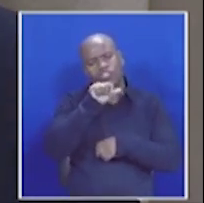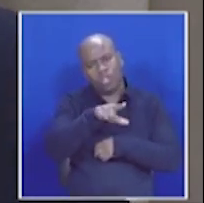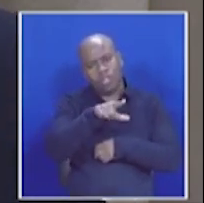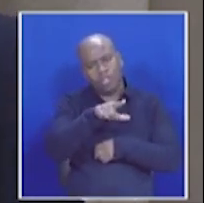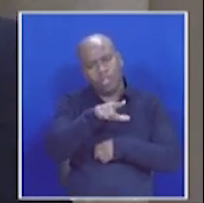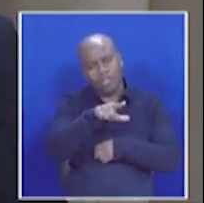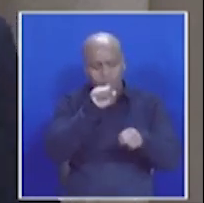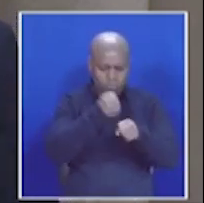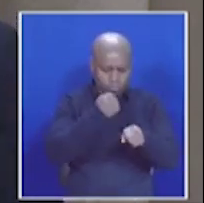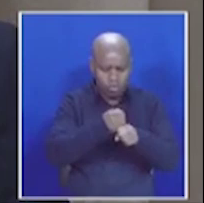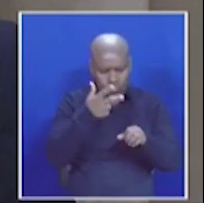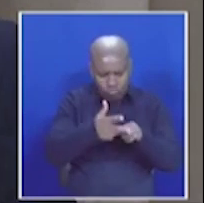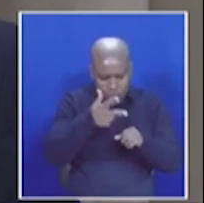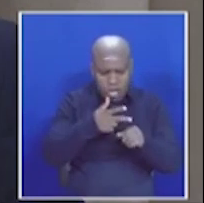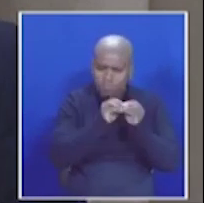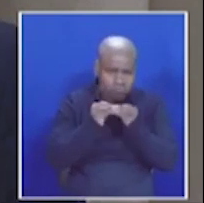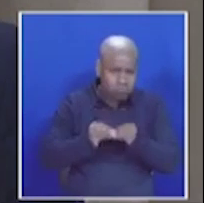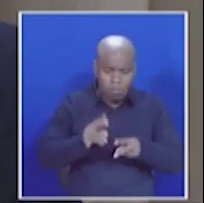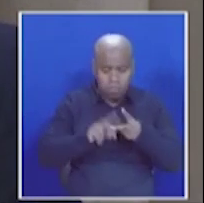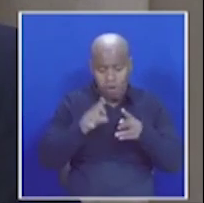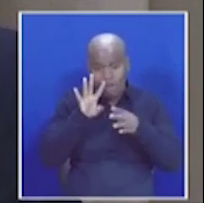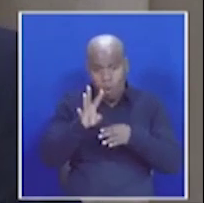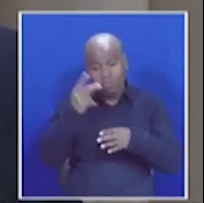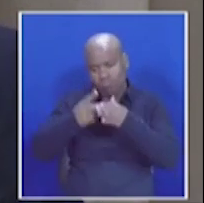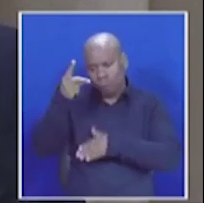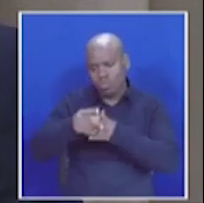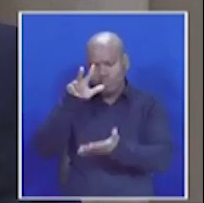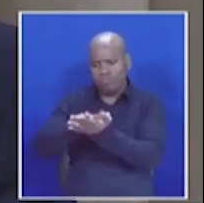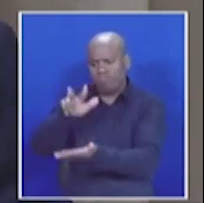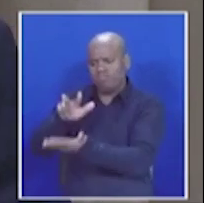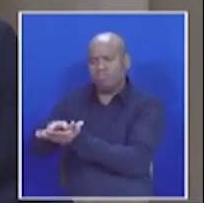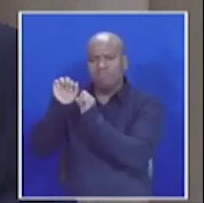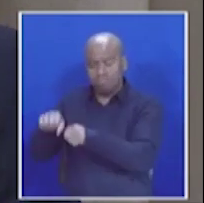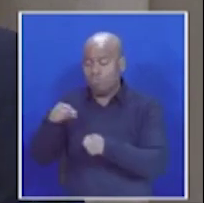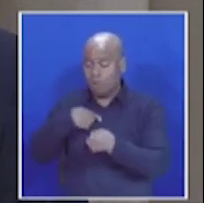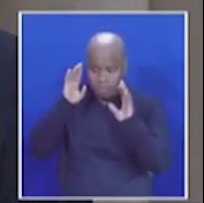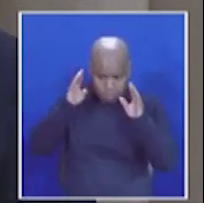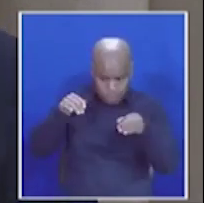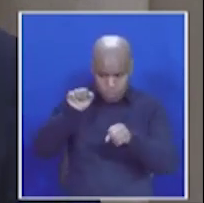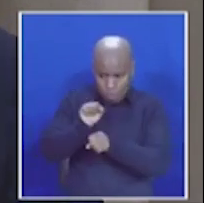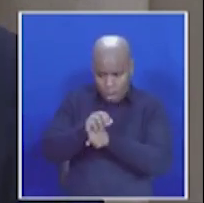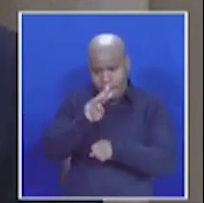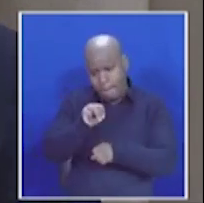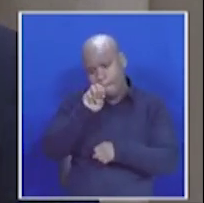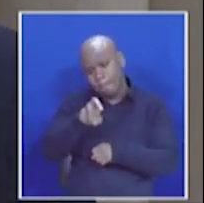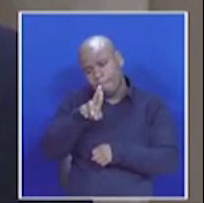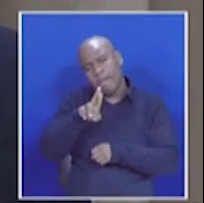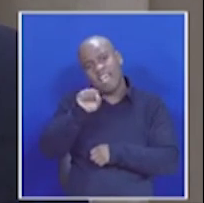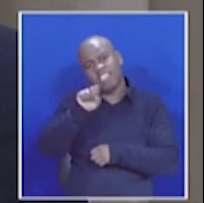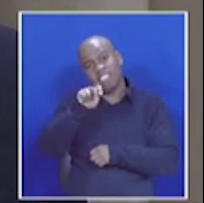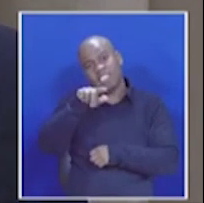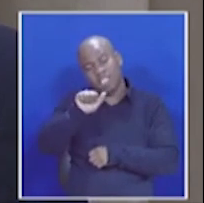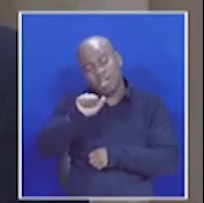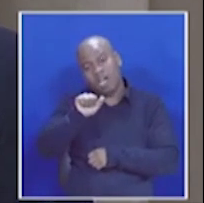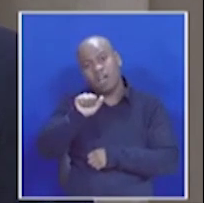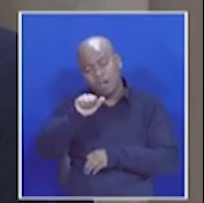Activation Program has 4 projects that were approved, and we are looking at the MIRSITA, the Transport Education and Training